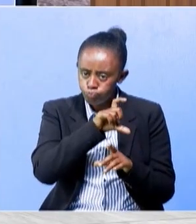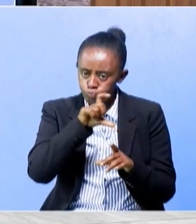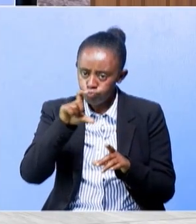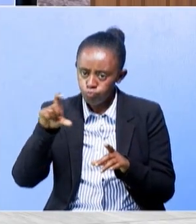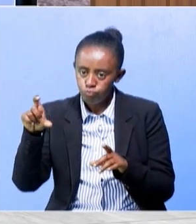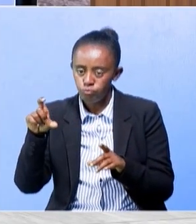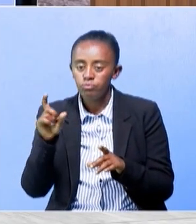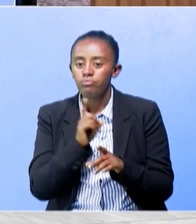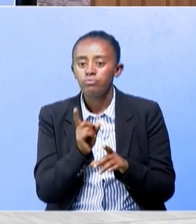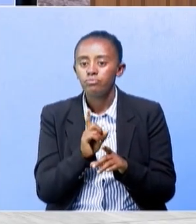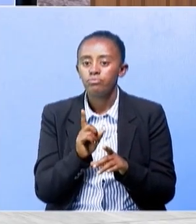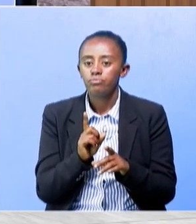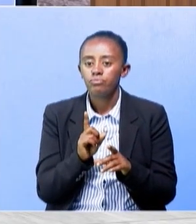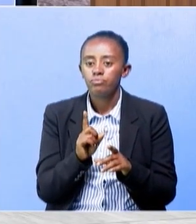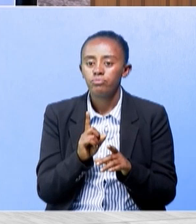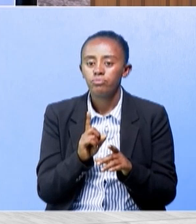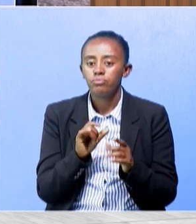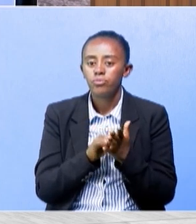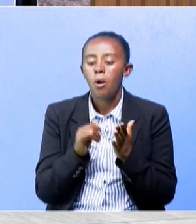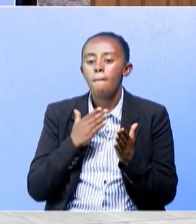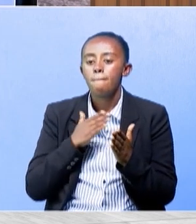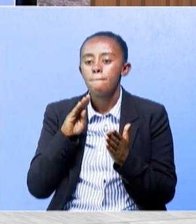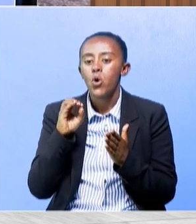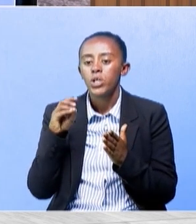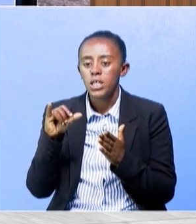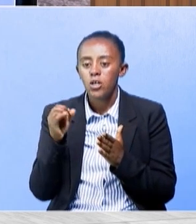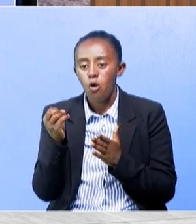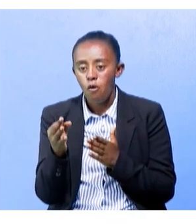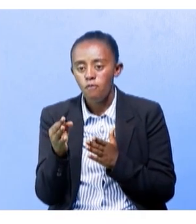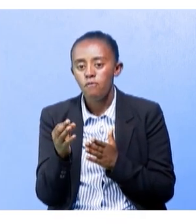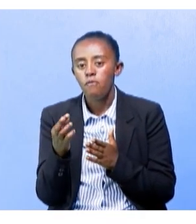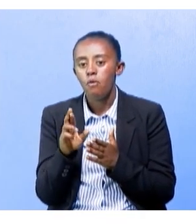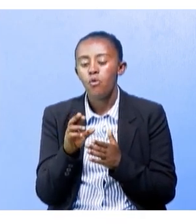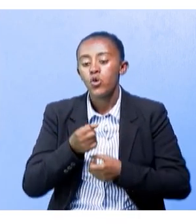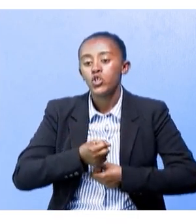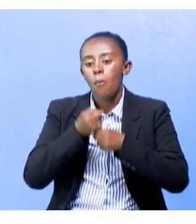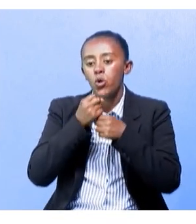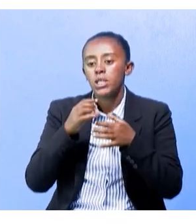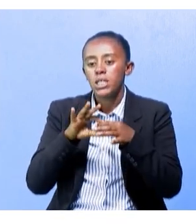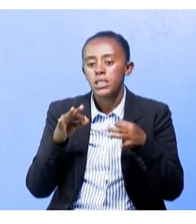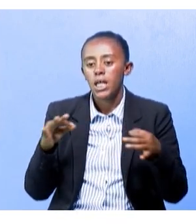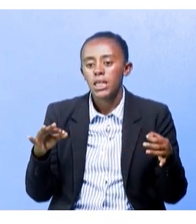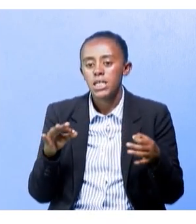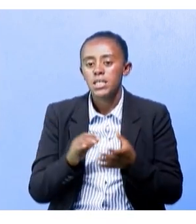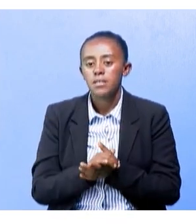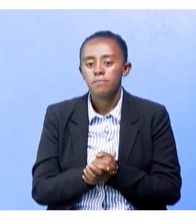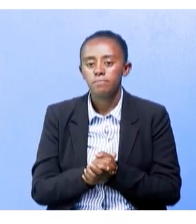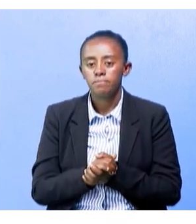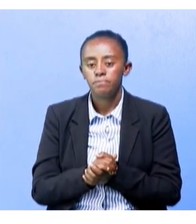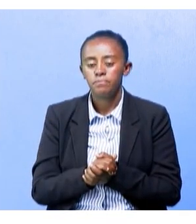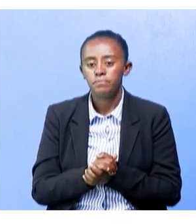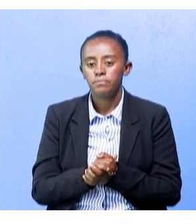which we wrote here is that body of or supporting sentence.